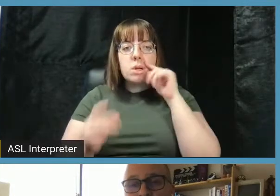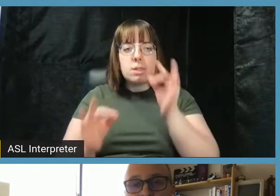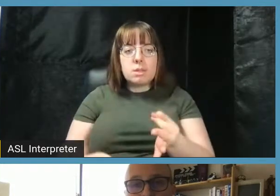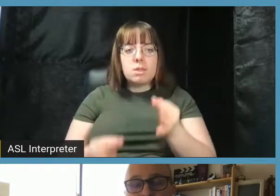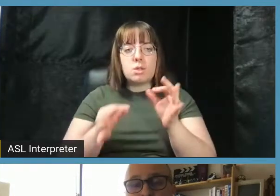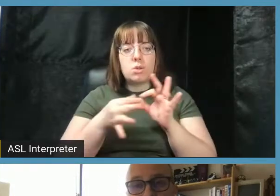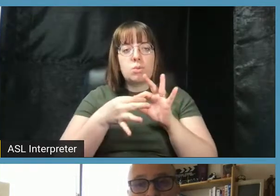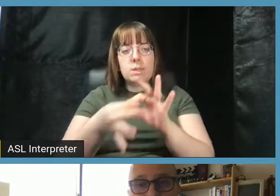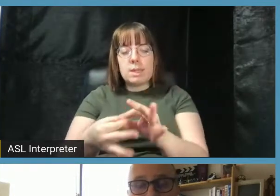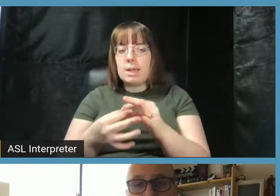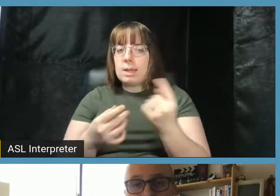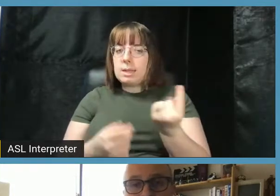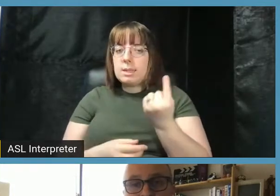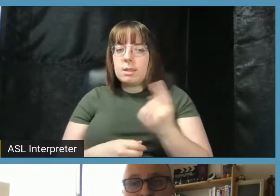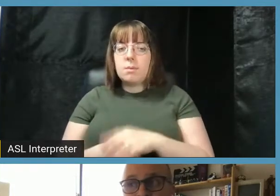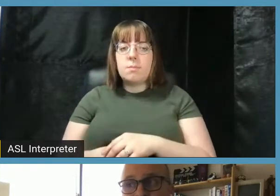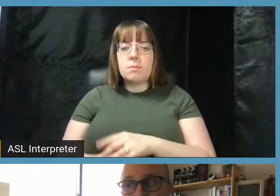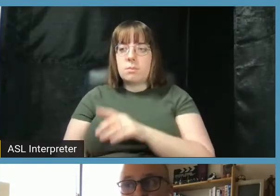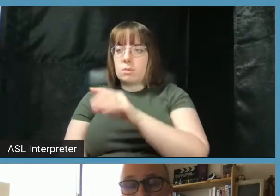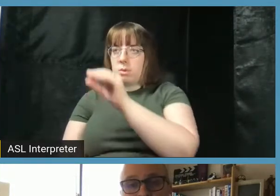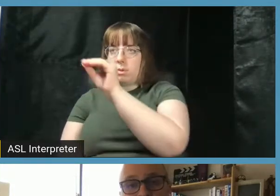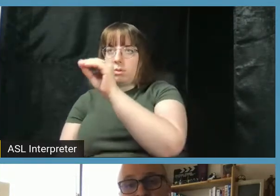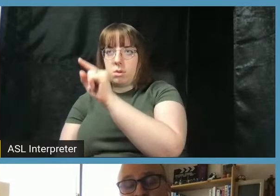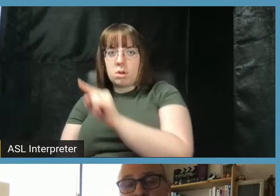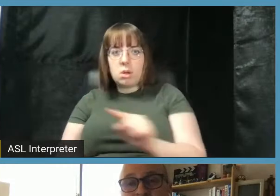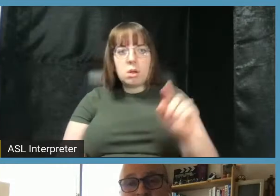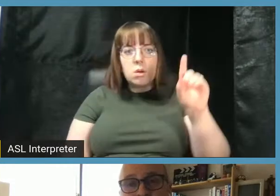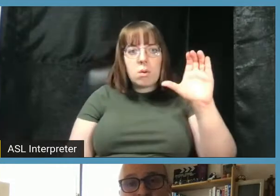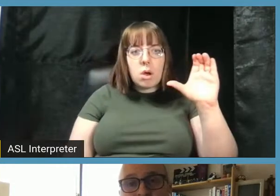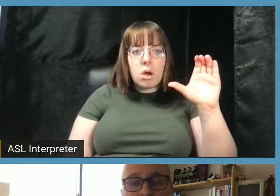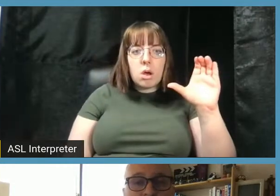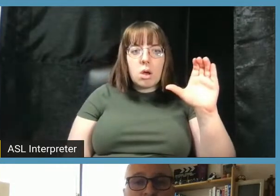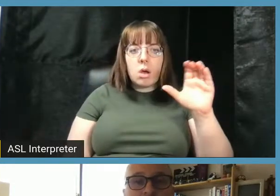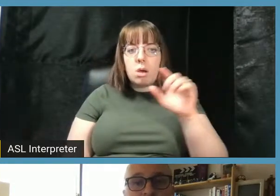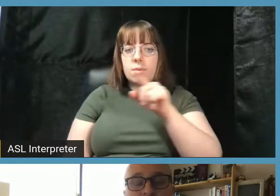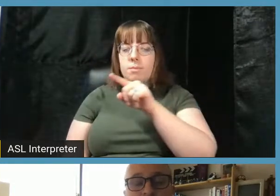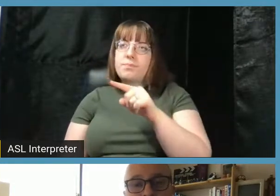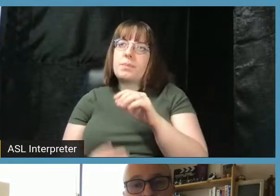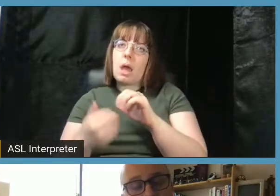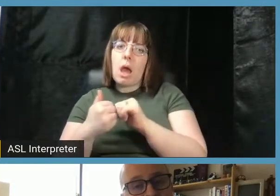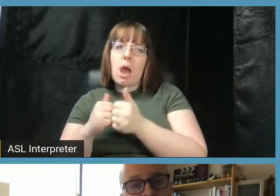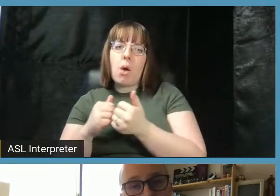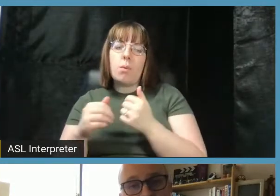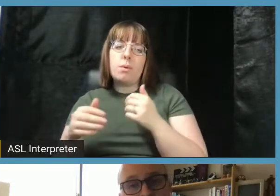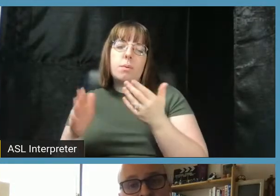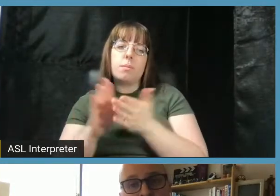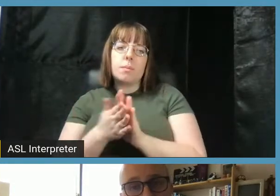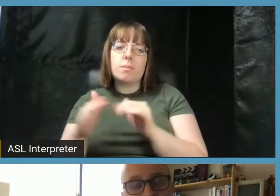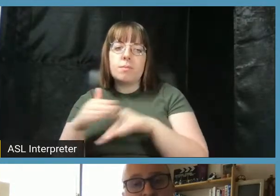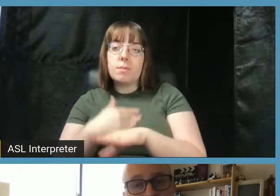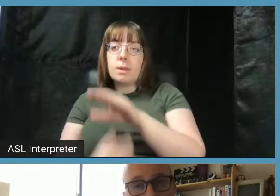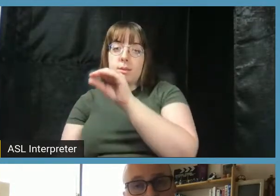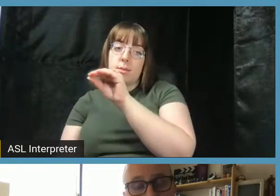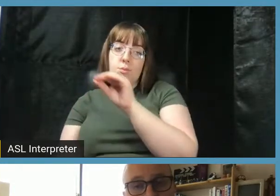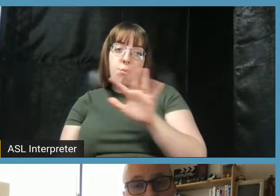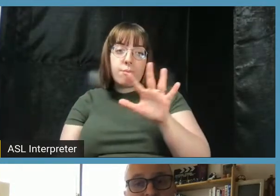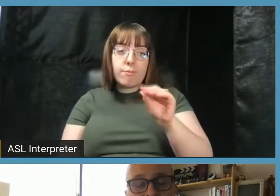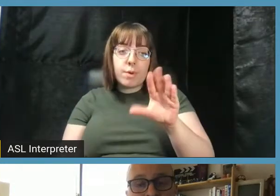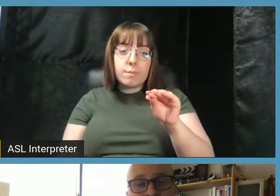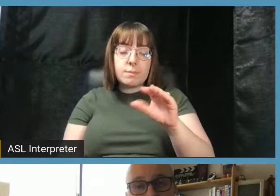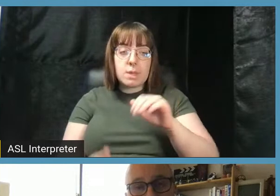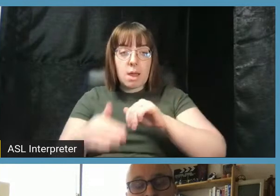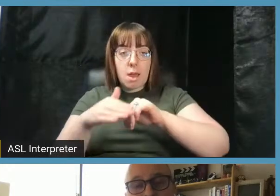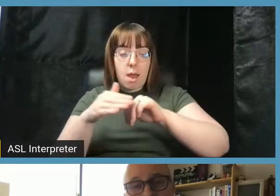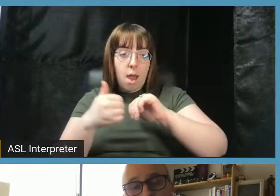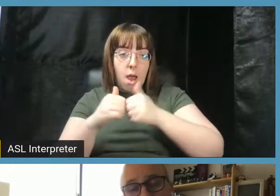do, 0 to 100 and just have it be inaccessible? Or can we do 0 to 50, have it be